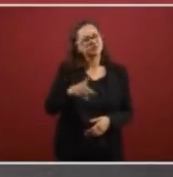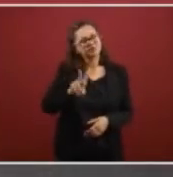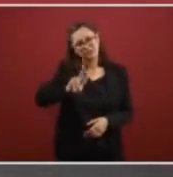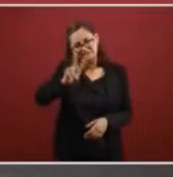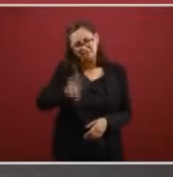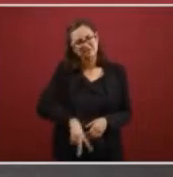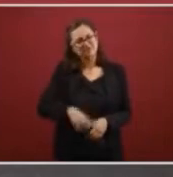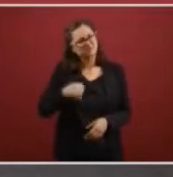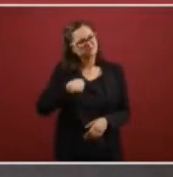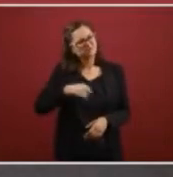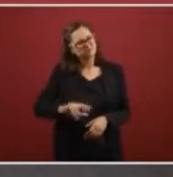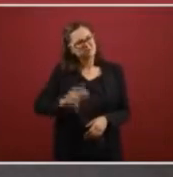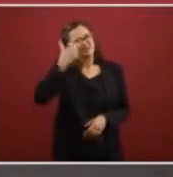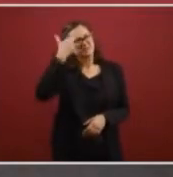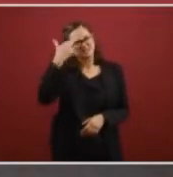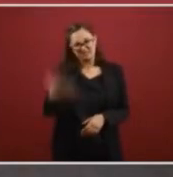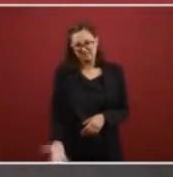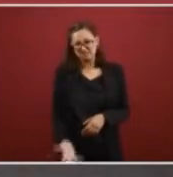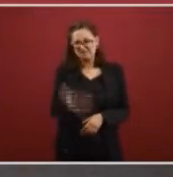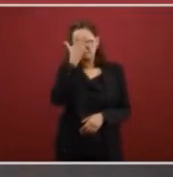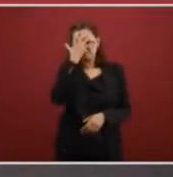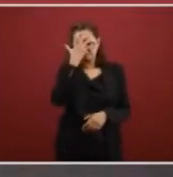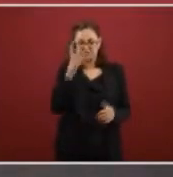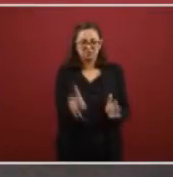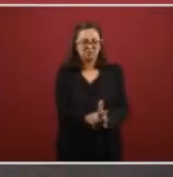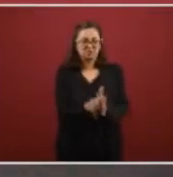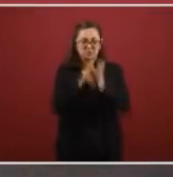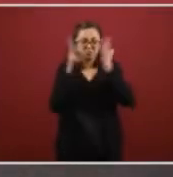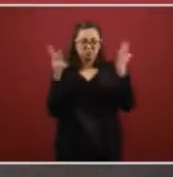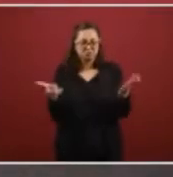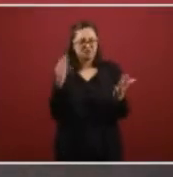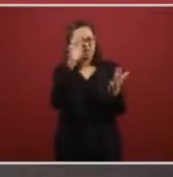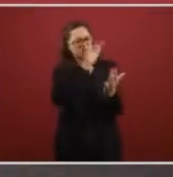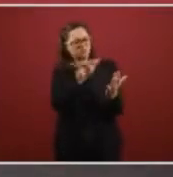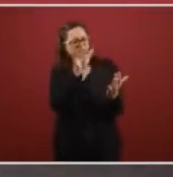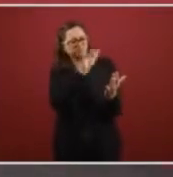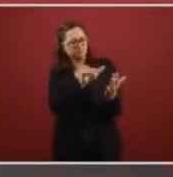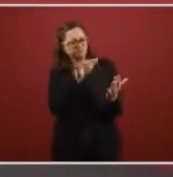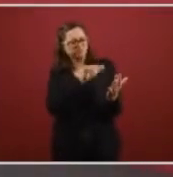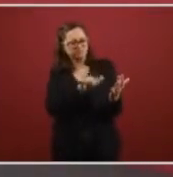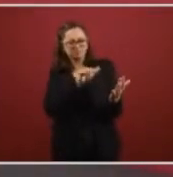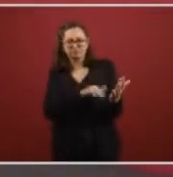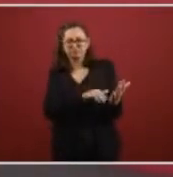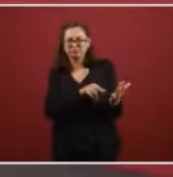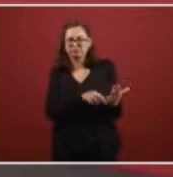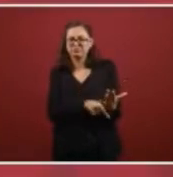it was even embarrassing that you would read a newspaper